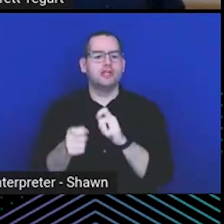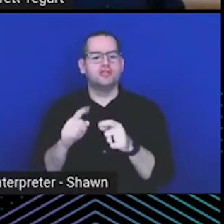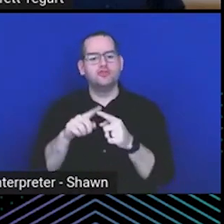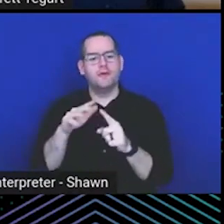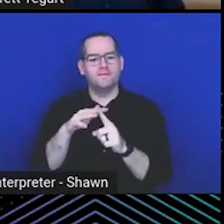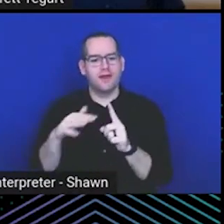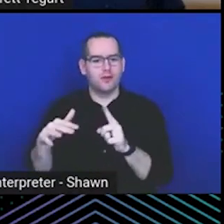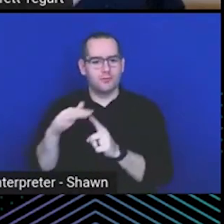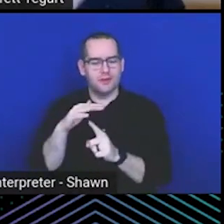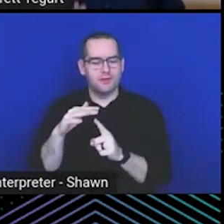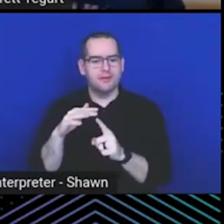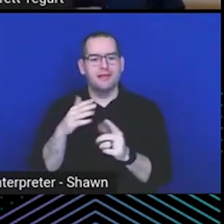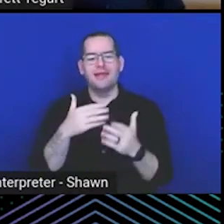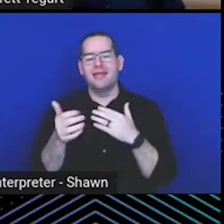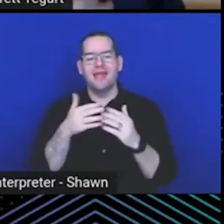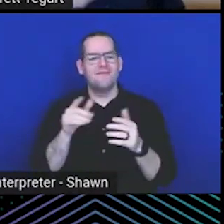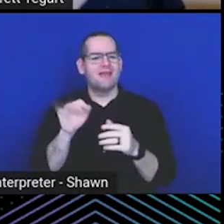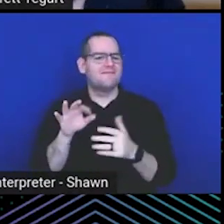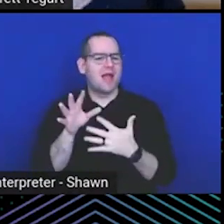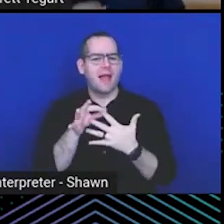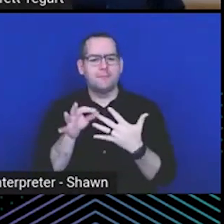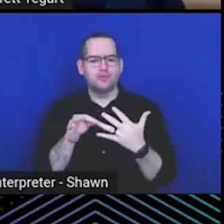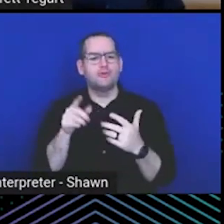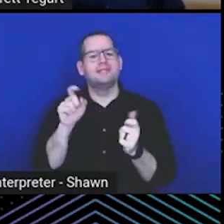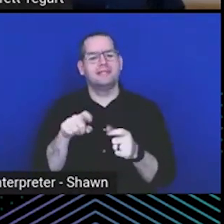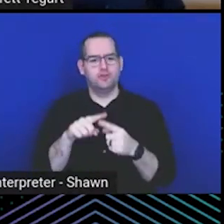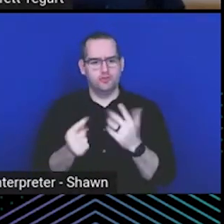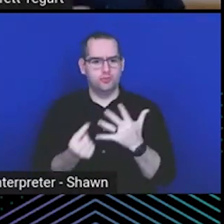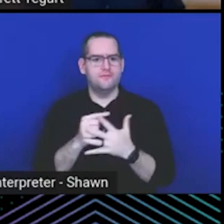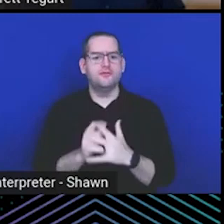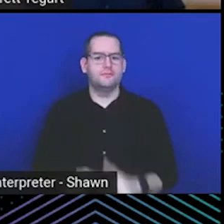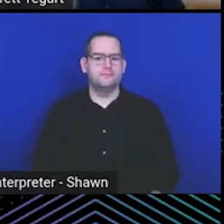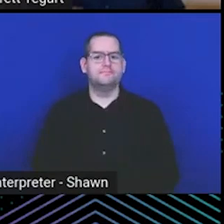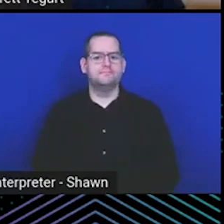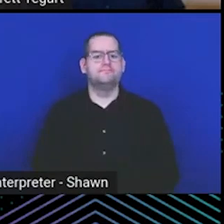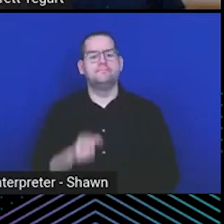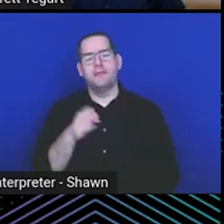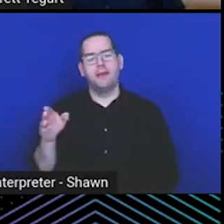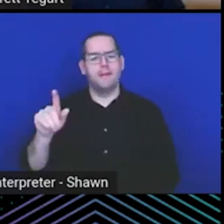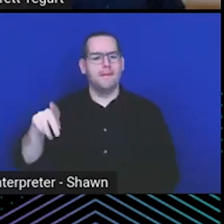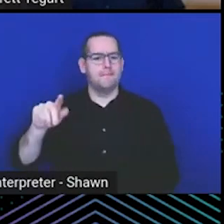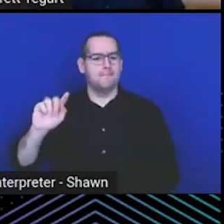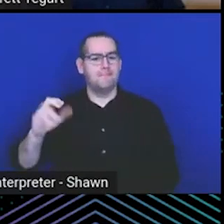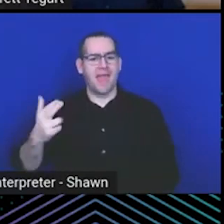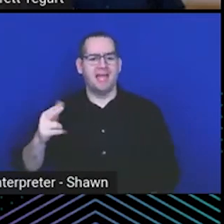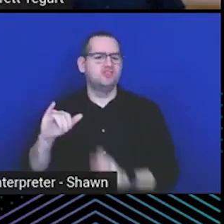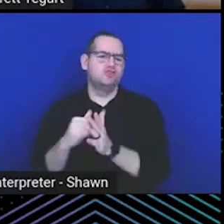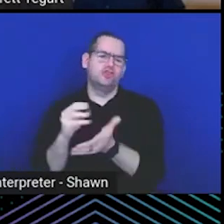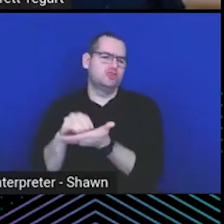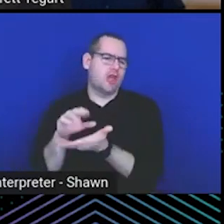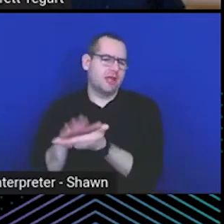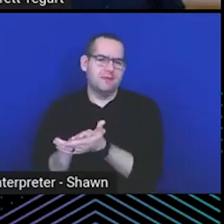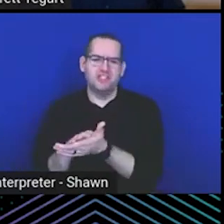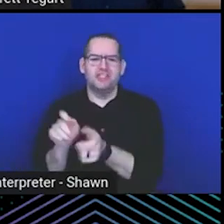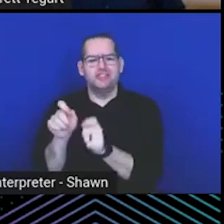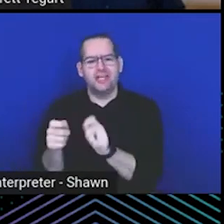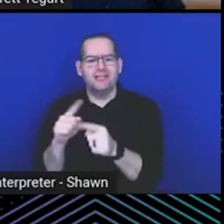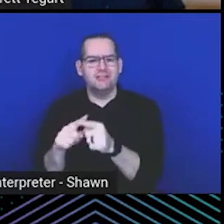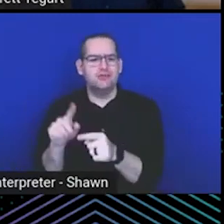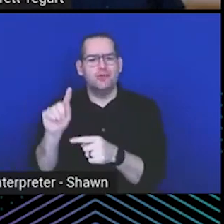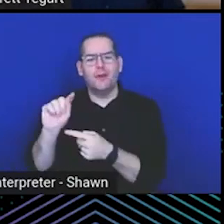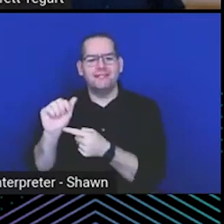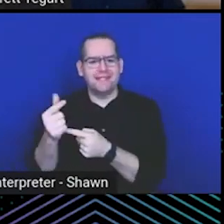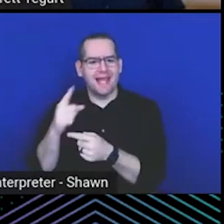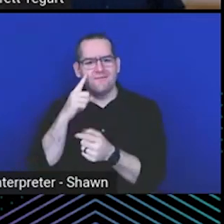environment. Even if it's optional, it needs to be reviewed. And finally, patch changes are just documentation, making changes to tagging for